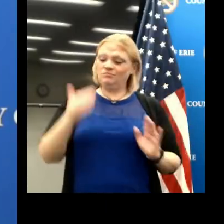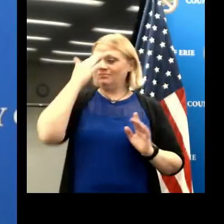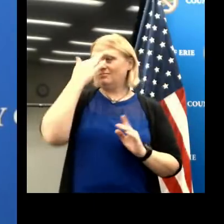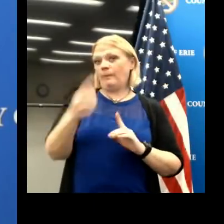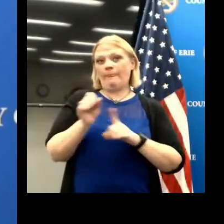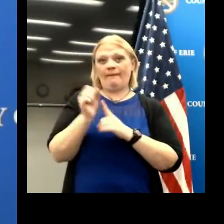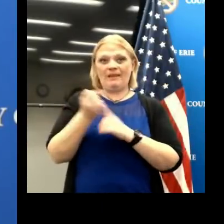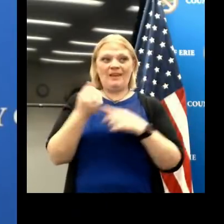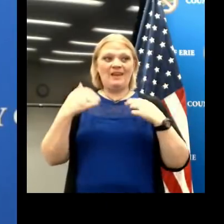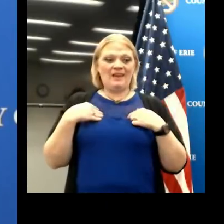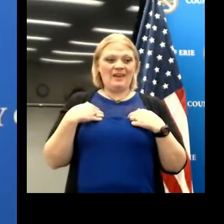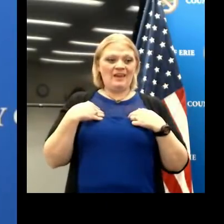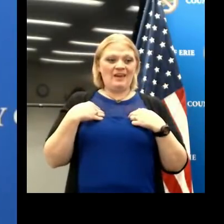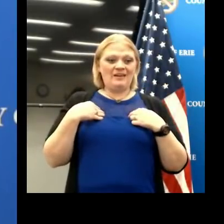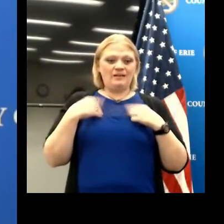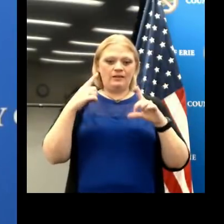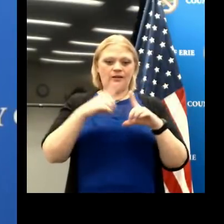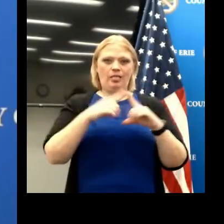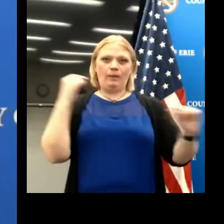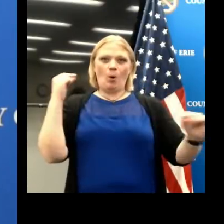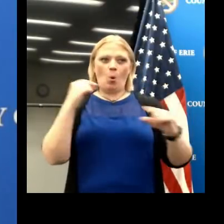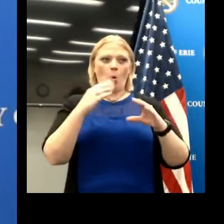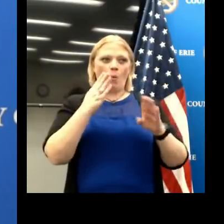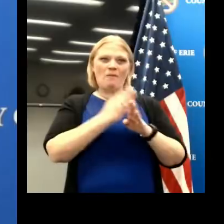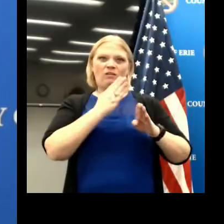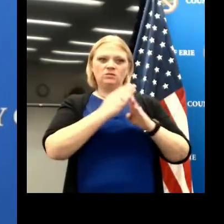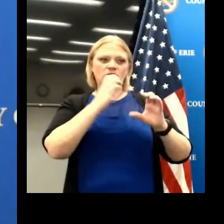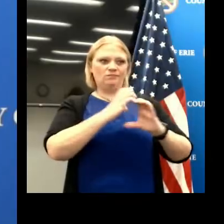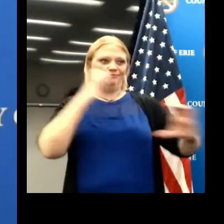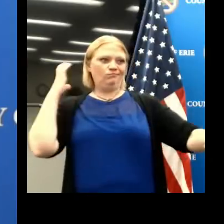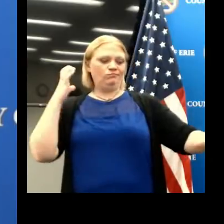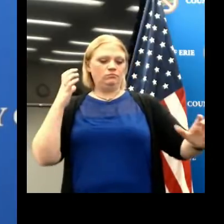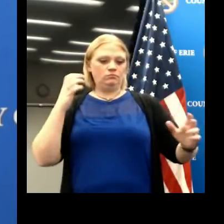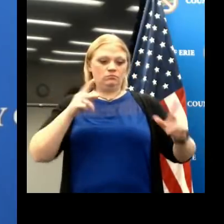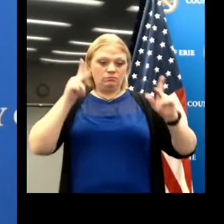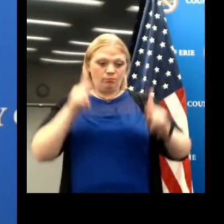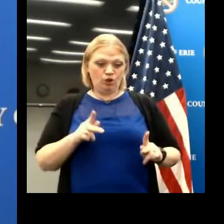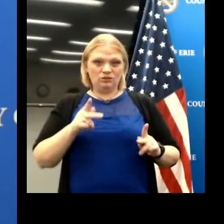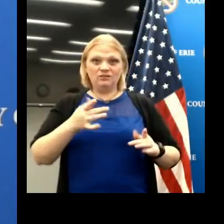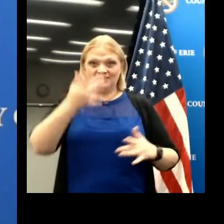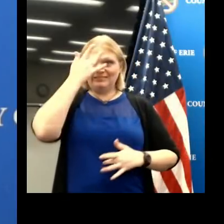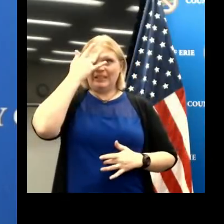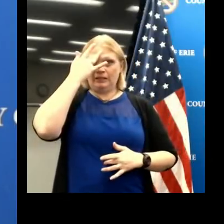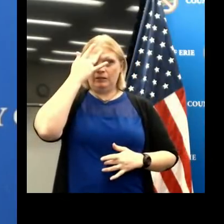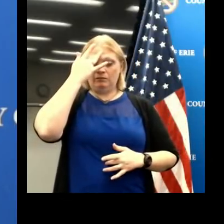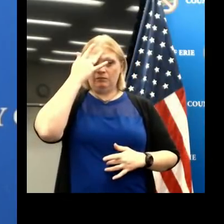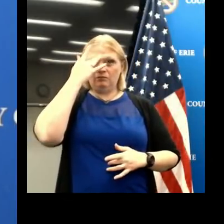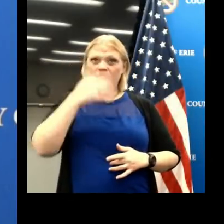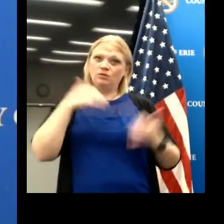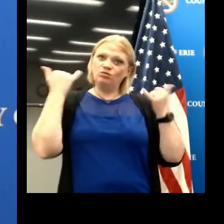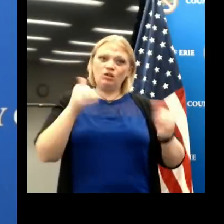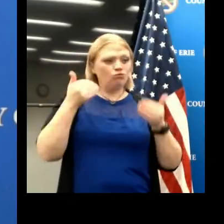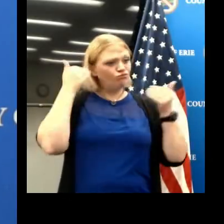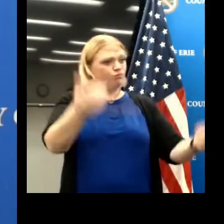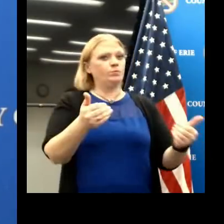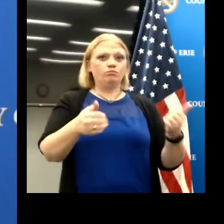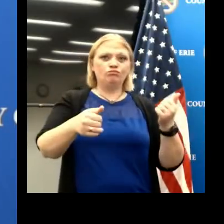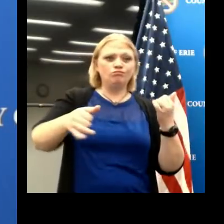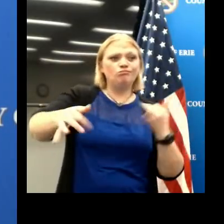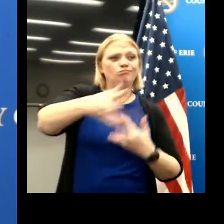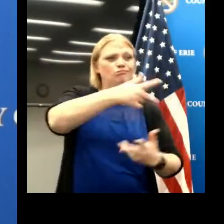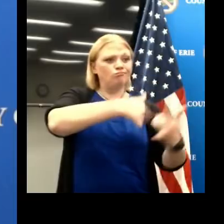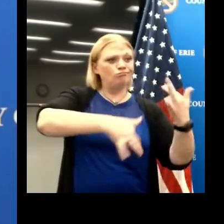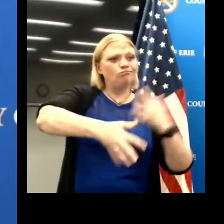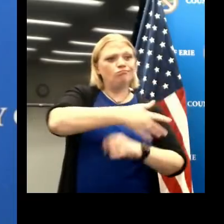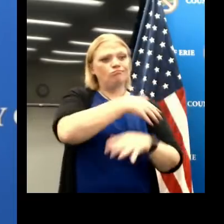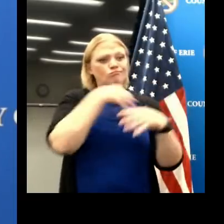was a party limo bus in which an individual was sick and then partied for a few hours on a limo